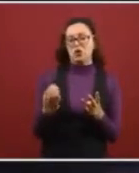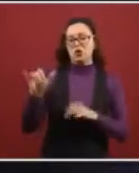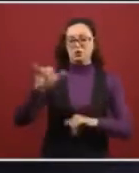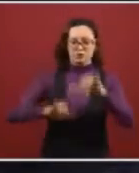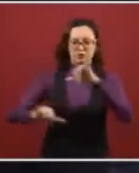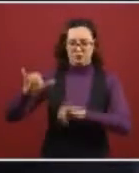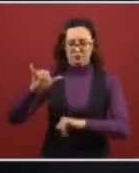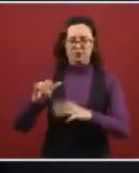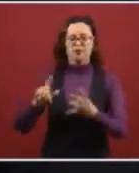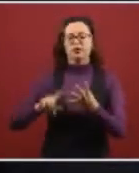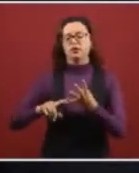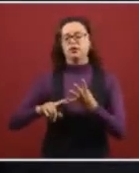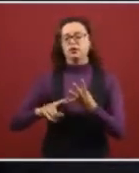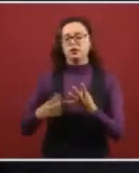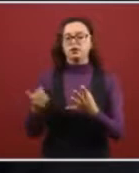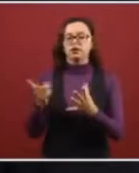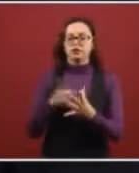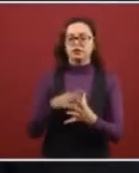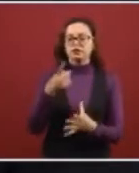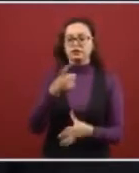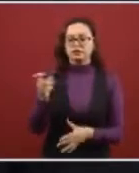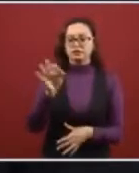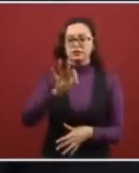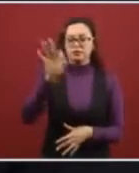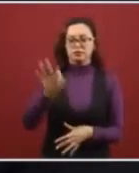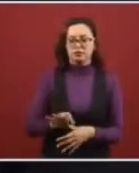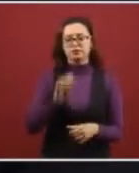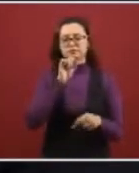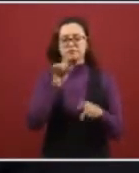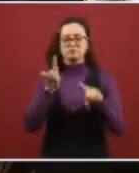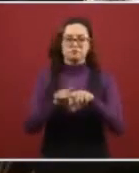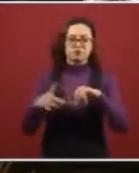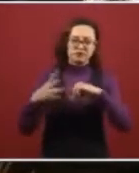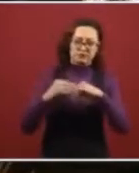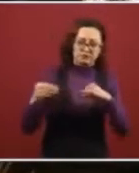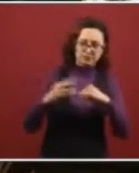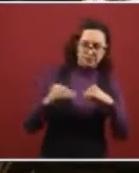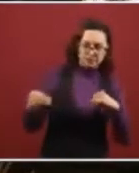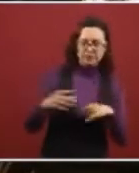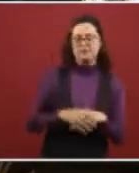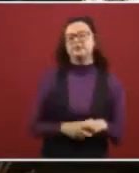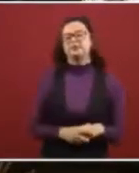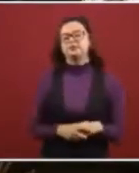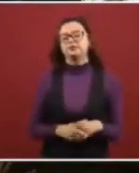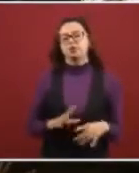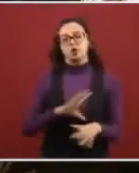so they have the biofertilizers, ammonias.